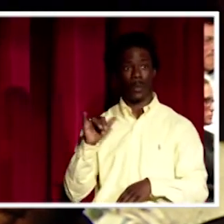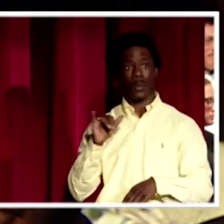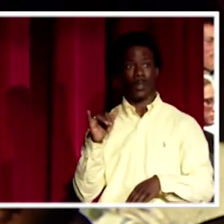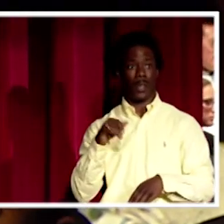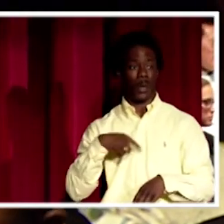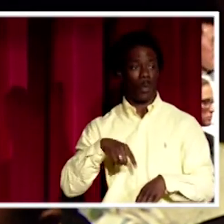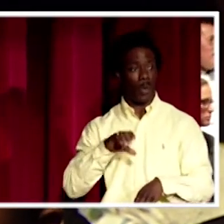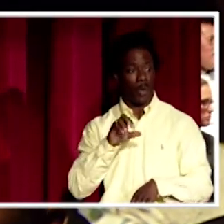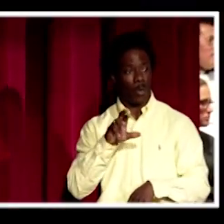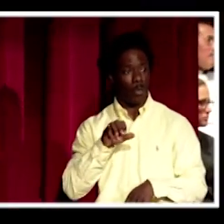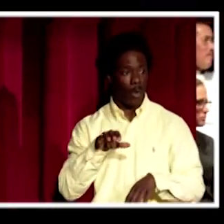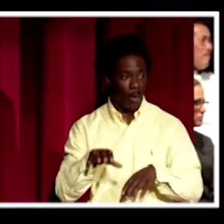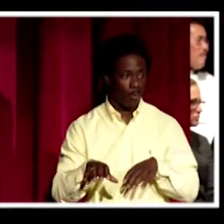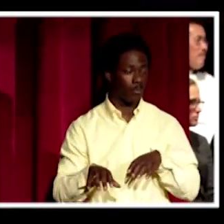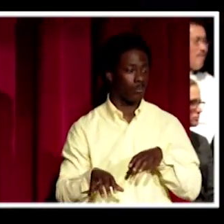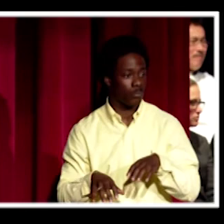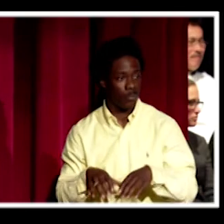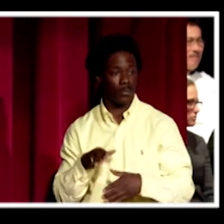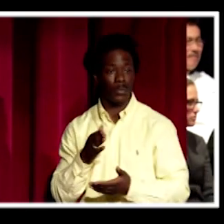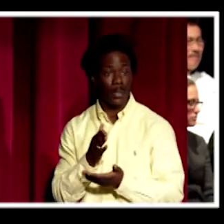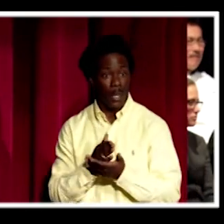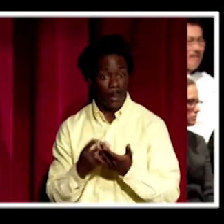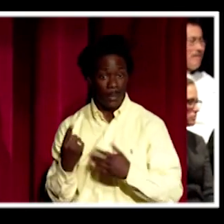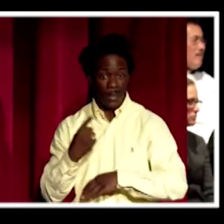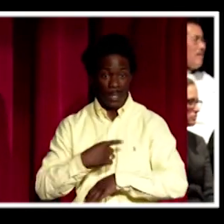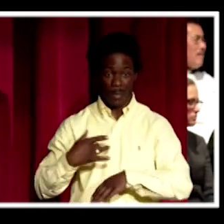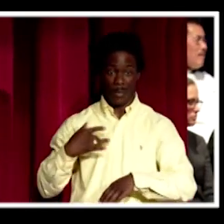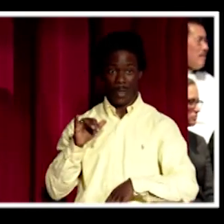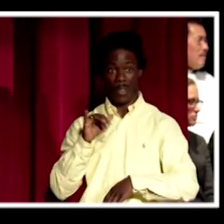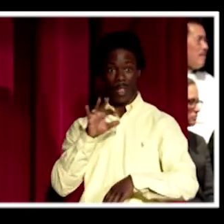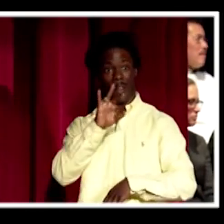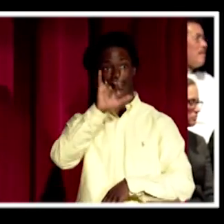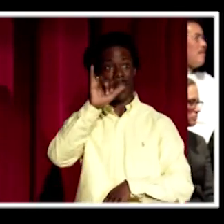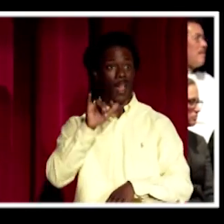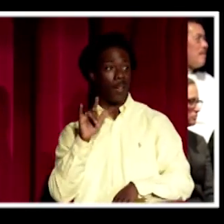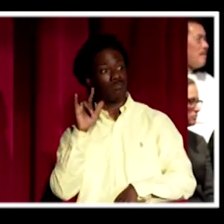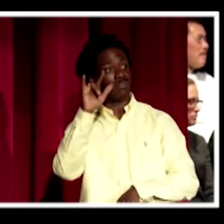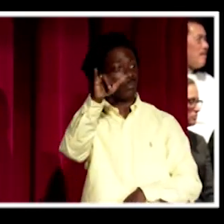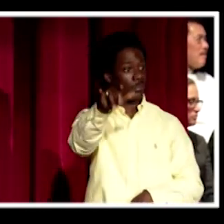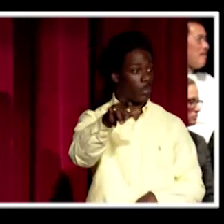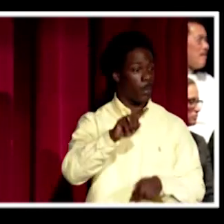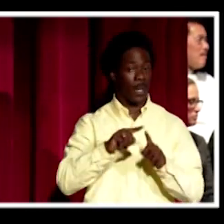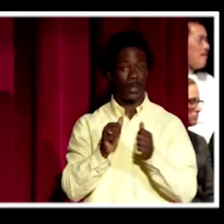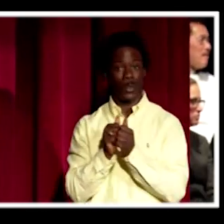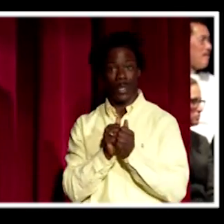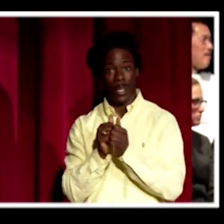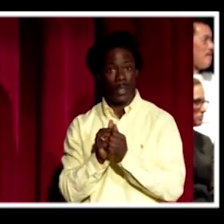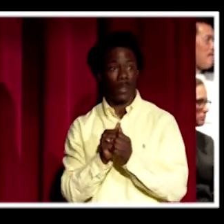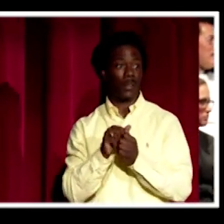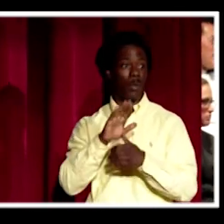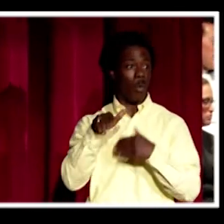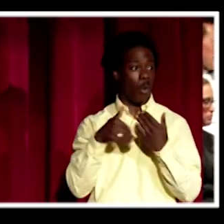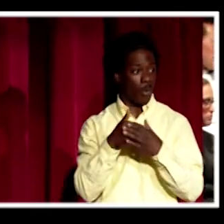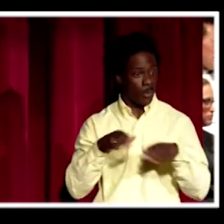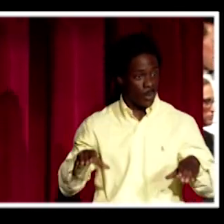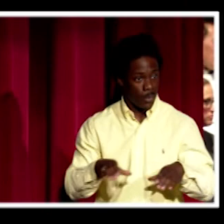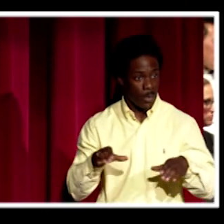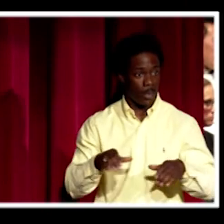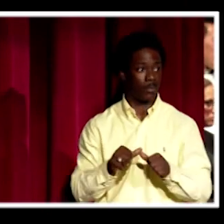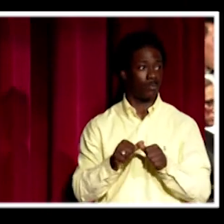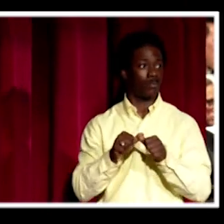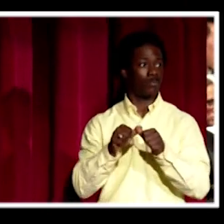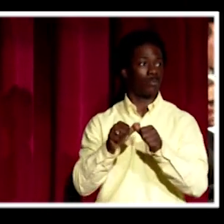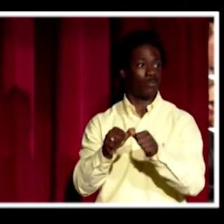are crawling and days when it feels like we are flying, but together in all we do, we're moving